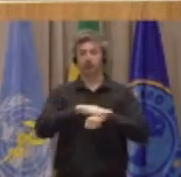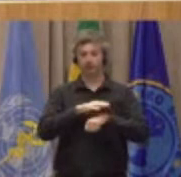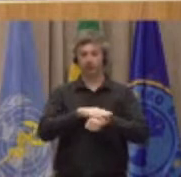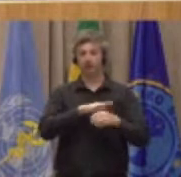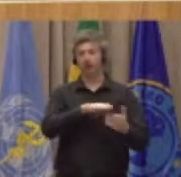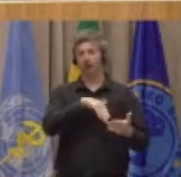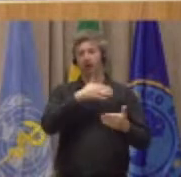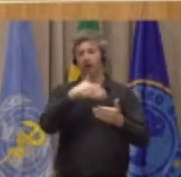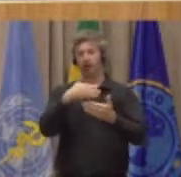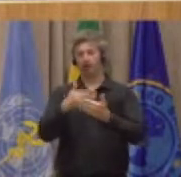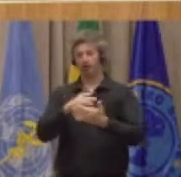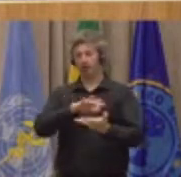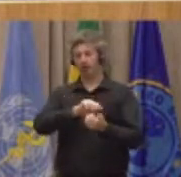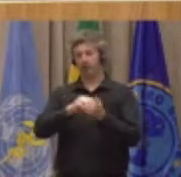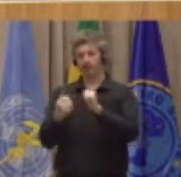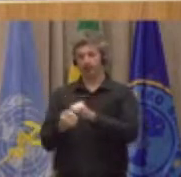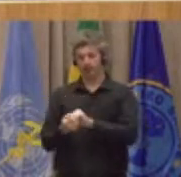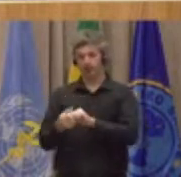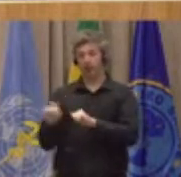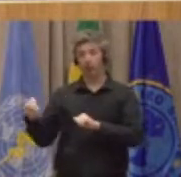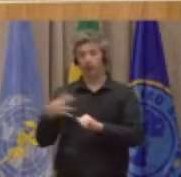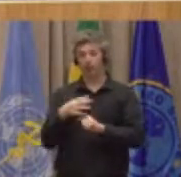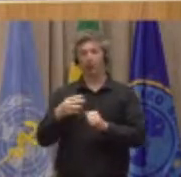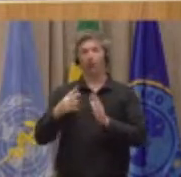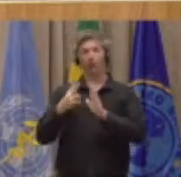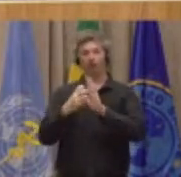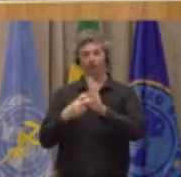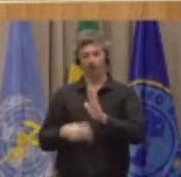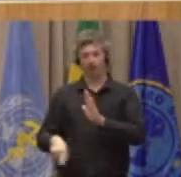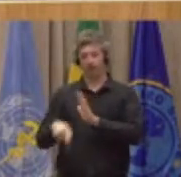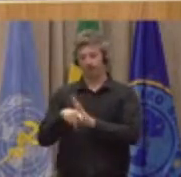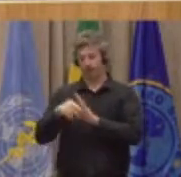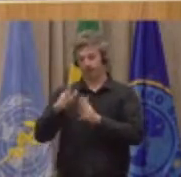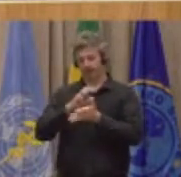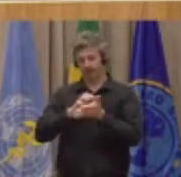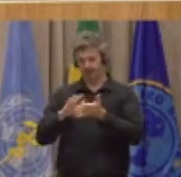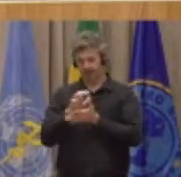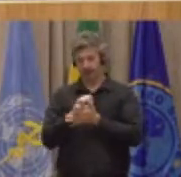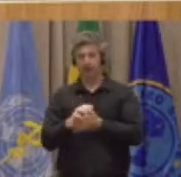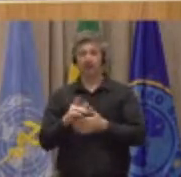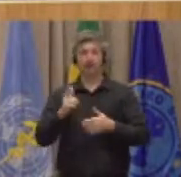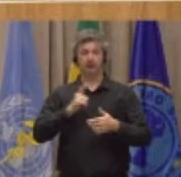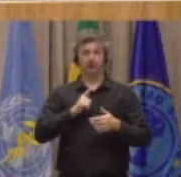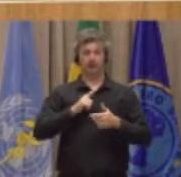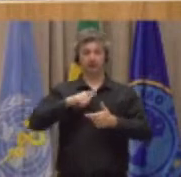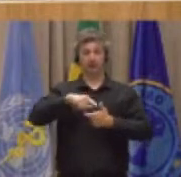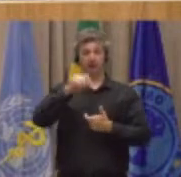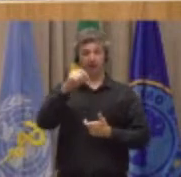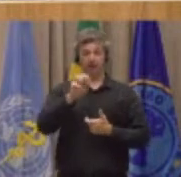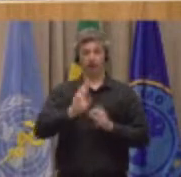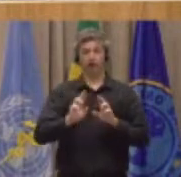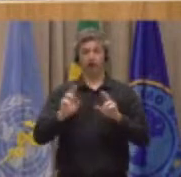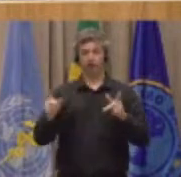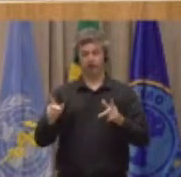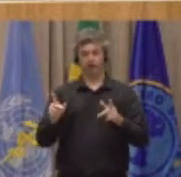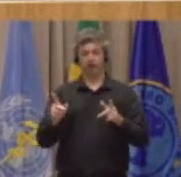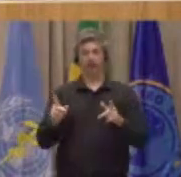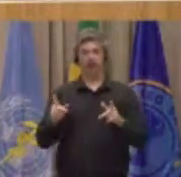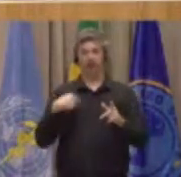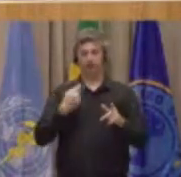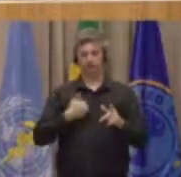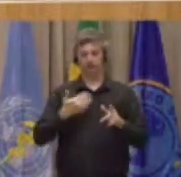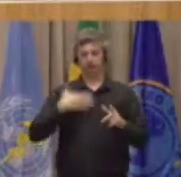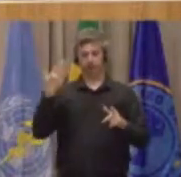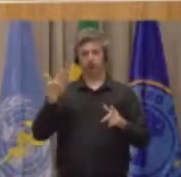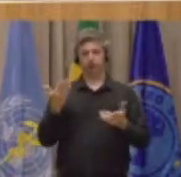different. So we took a time to adapt the data. If we have a different language